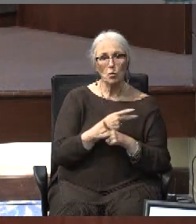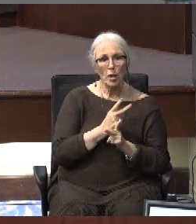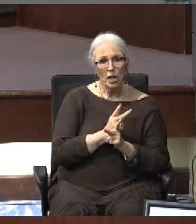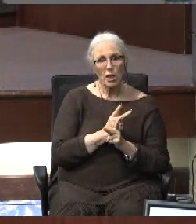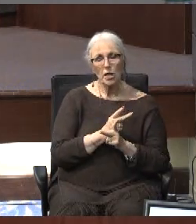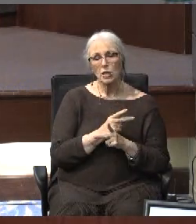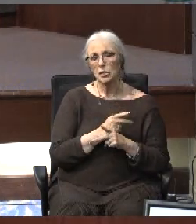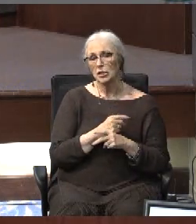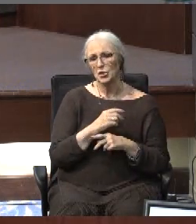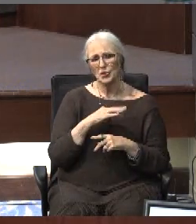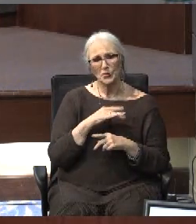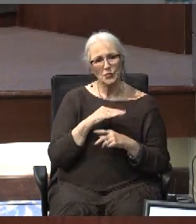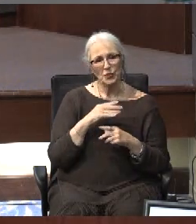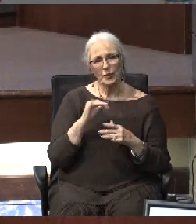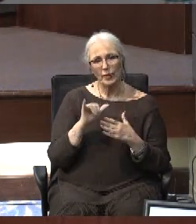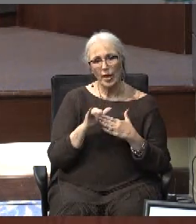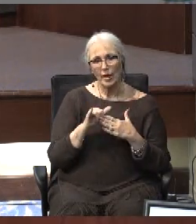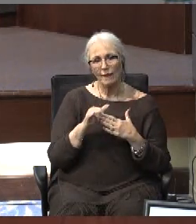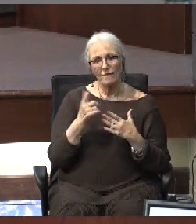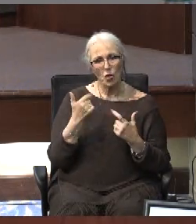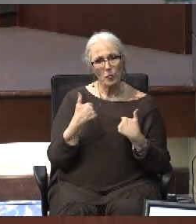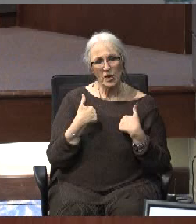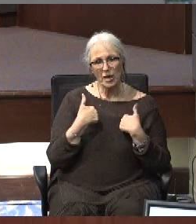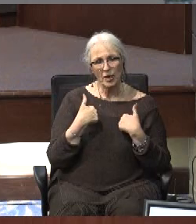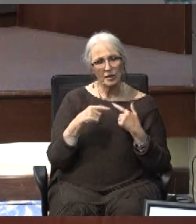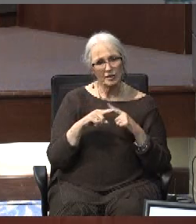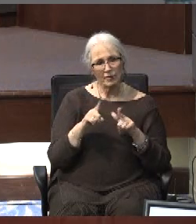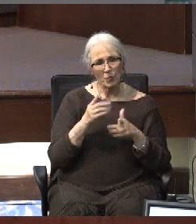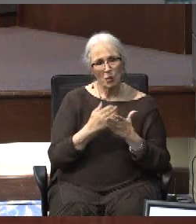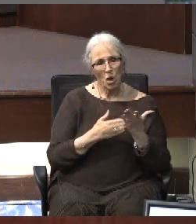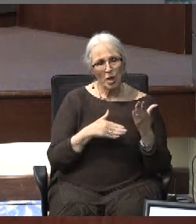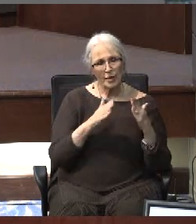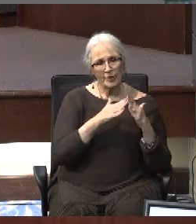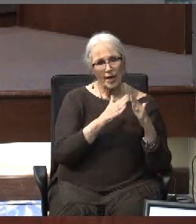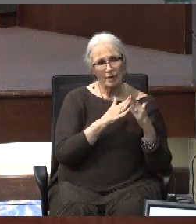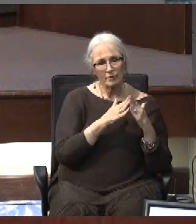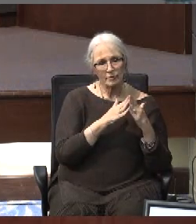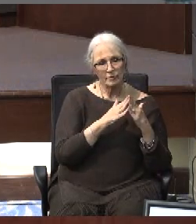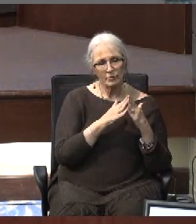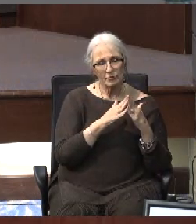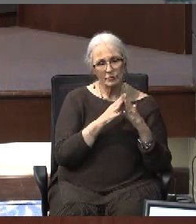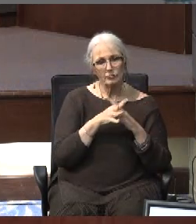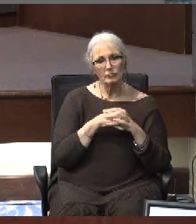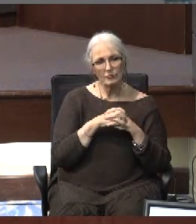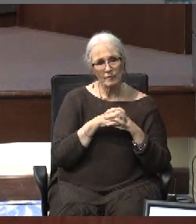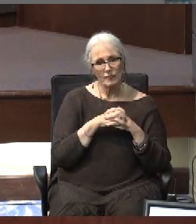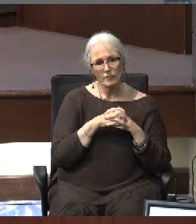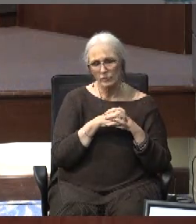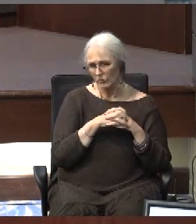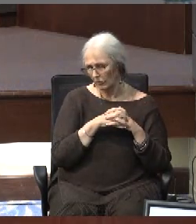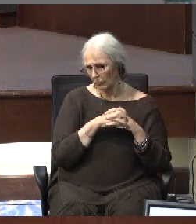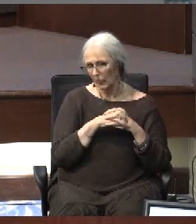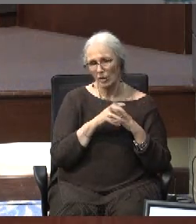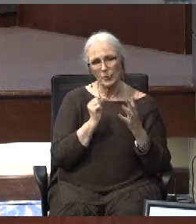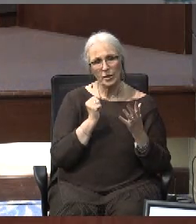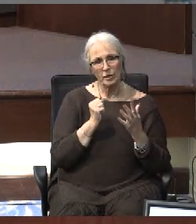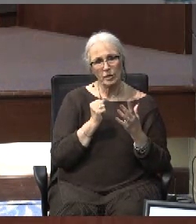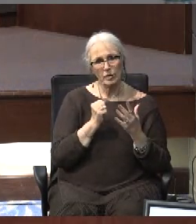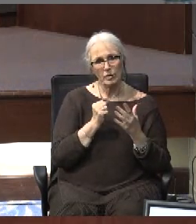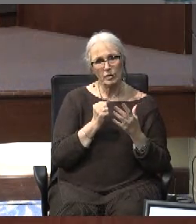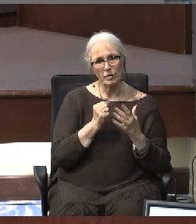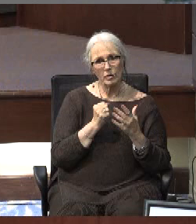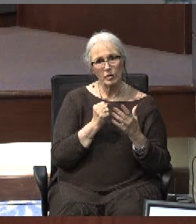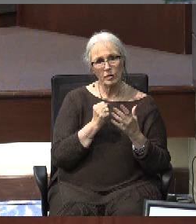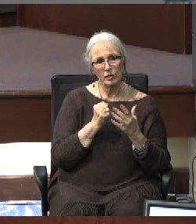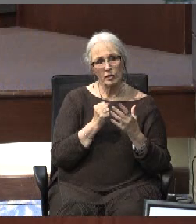it's cool that it's to me that it's in a different part of town than what we have been approving, deals that we've been approving. A lot of